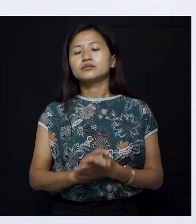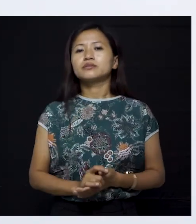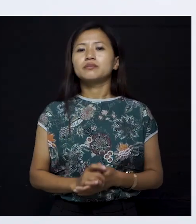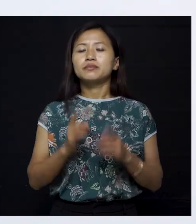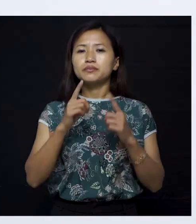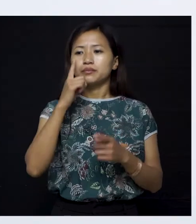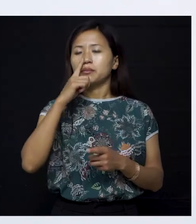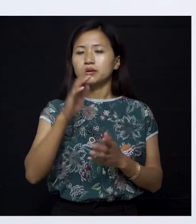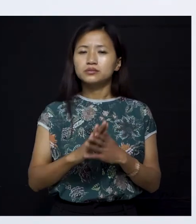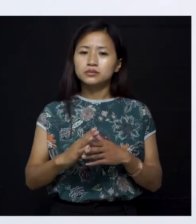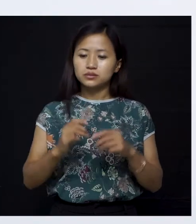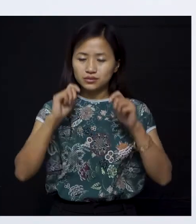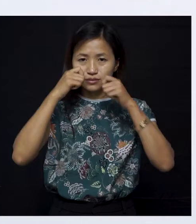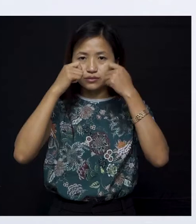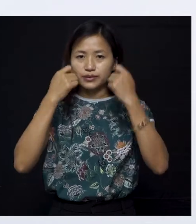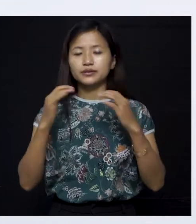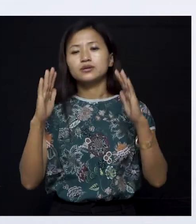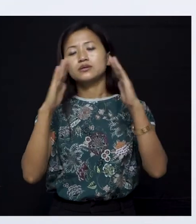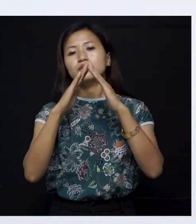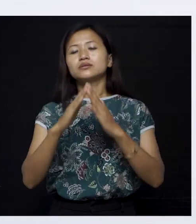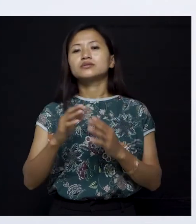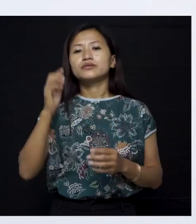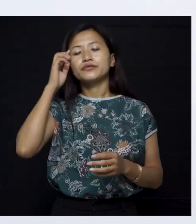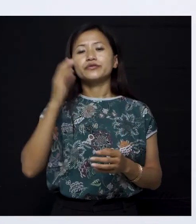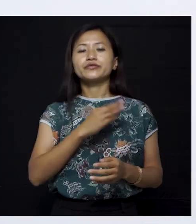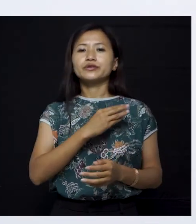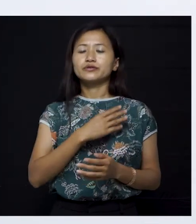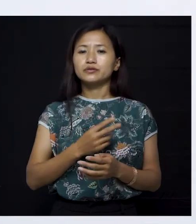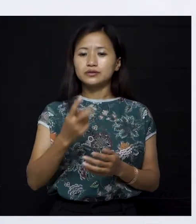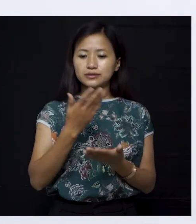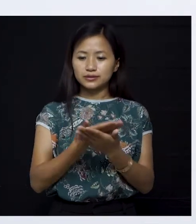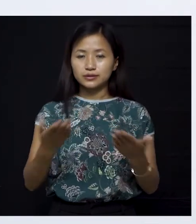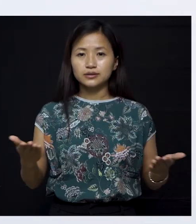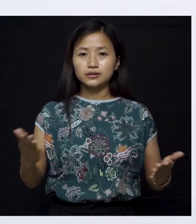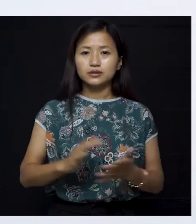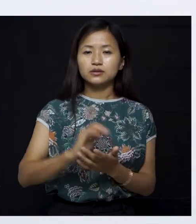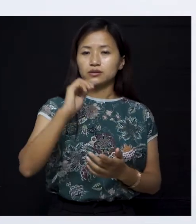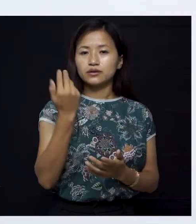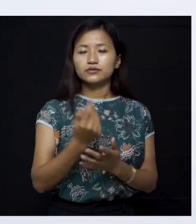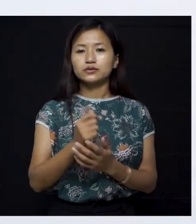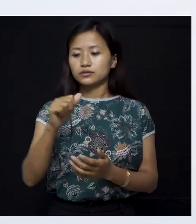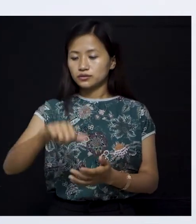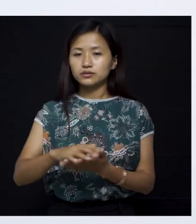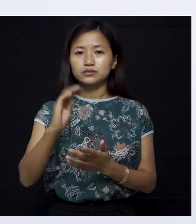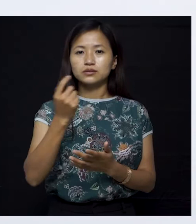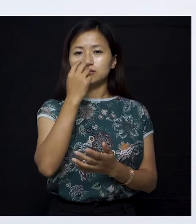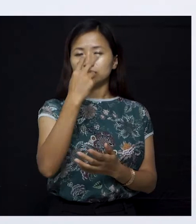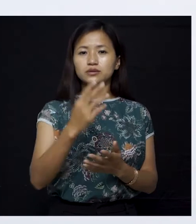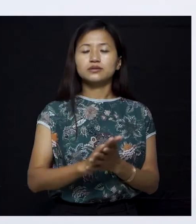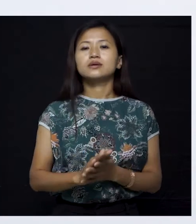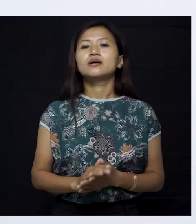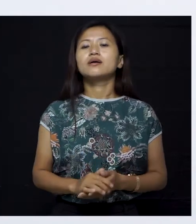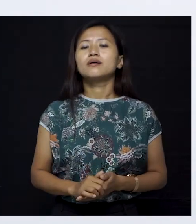okay? And she said she had seen the fearfulest thing. After someone saw after the